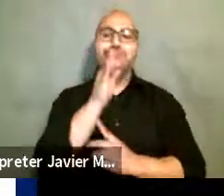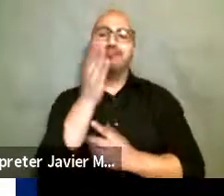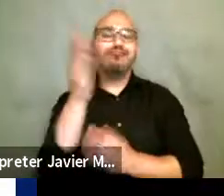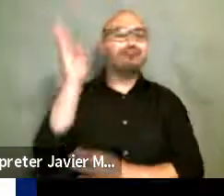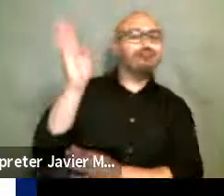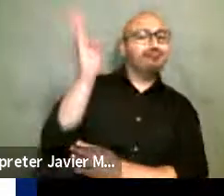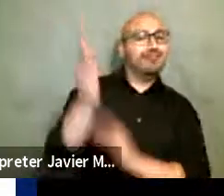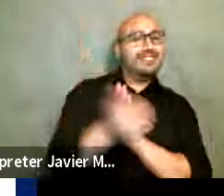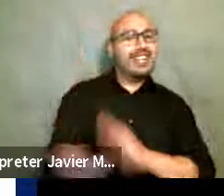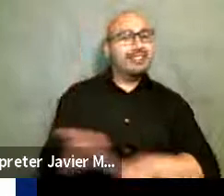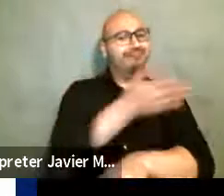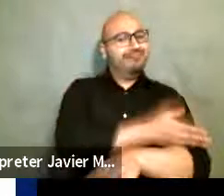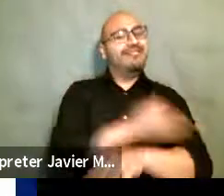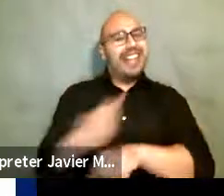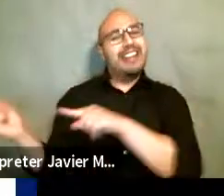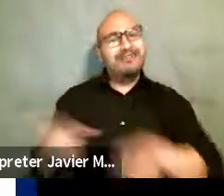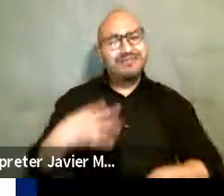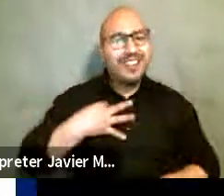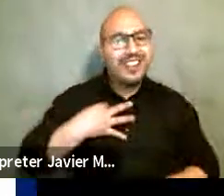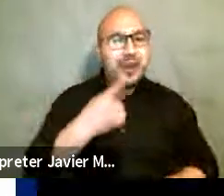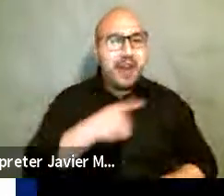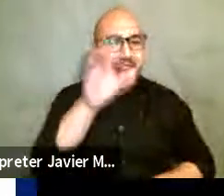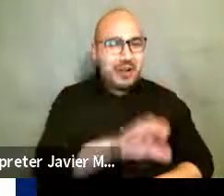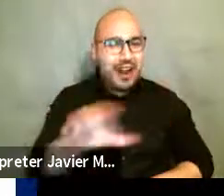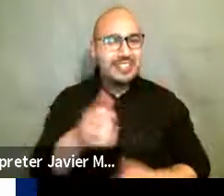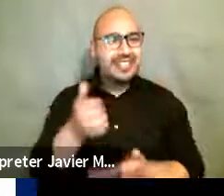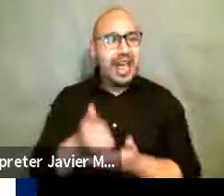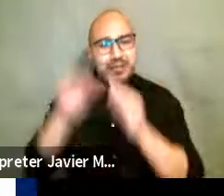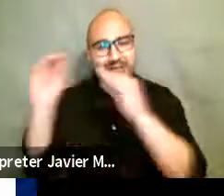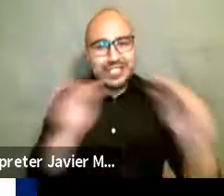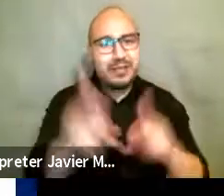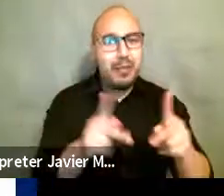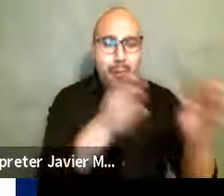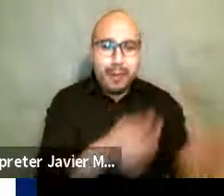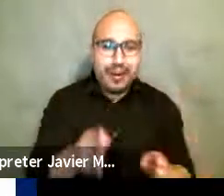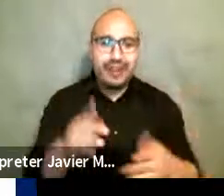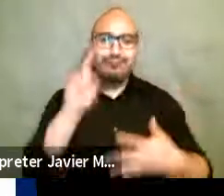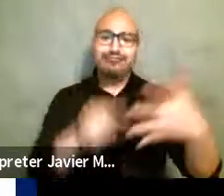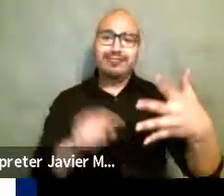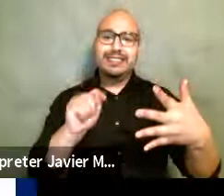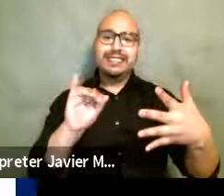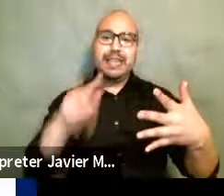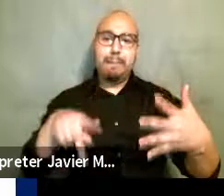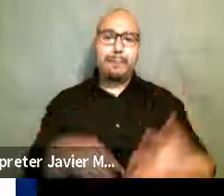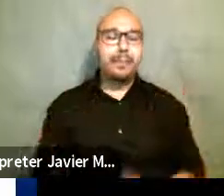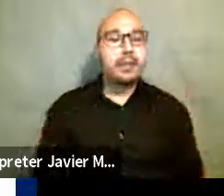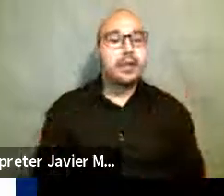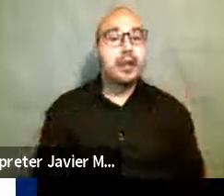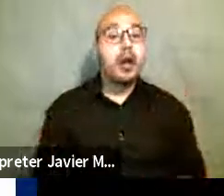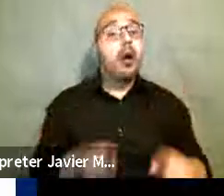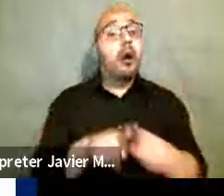You could come to the Red Cross and help teach people preparedness tips. We also